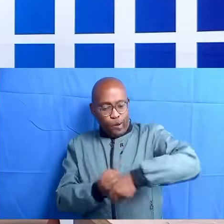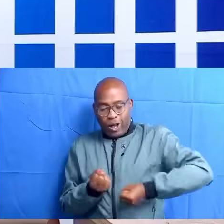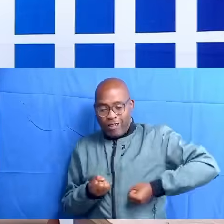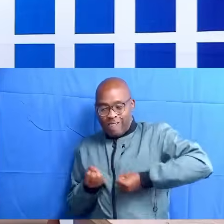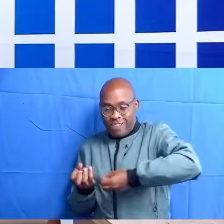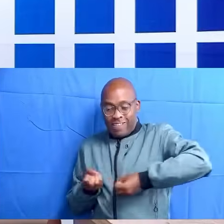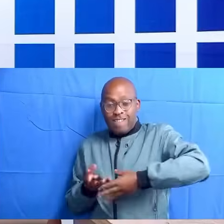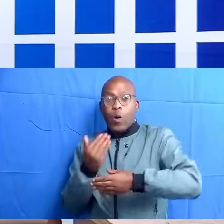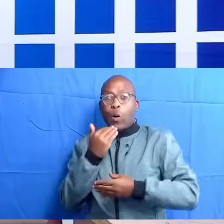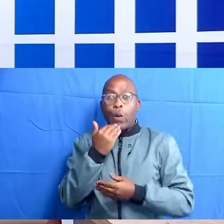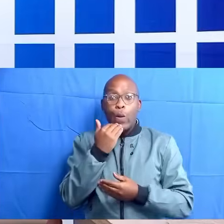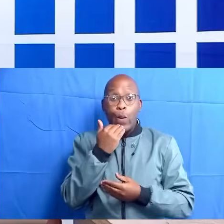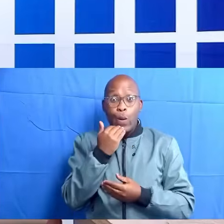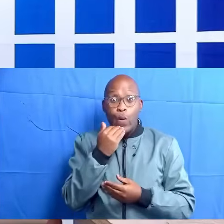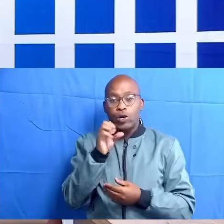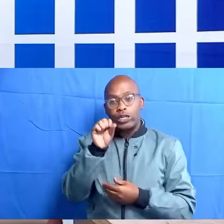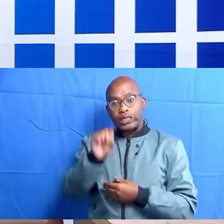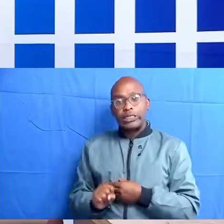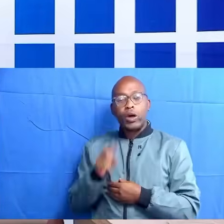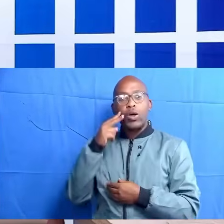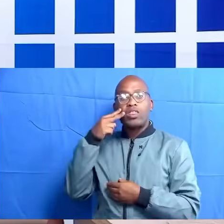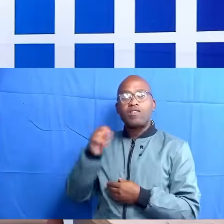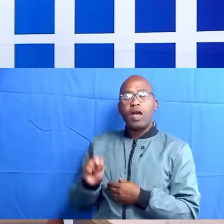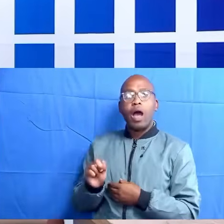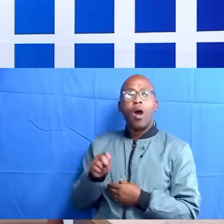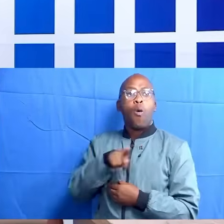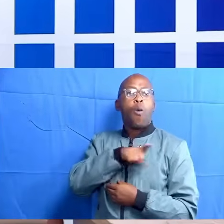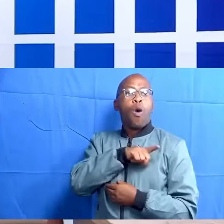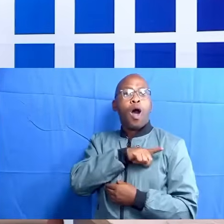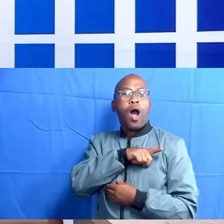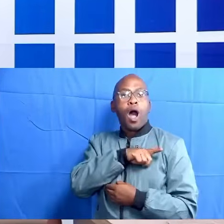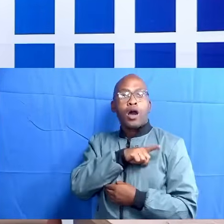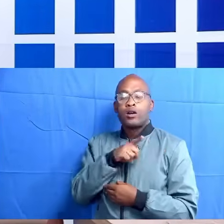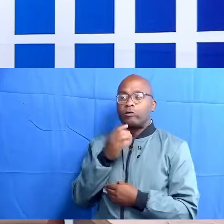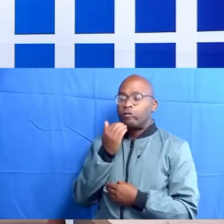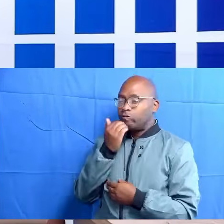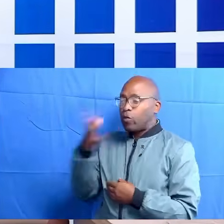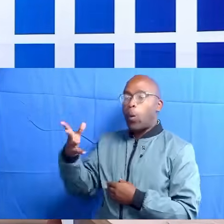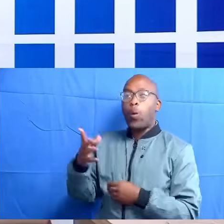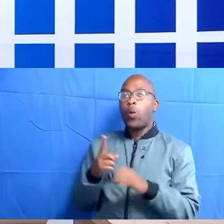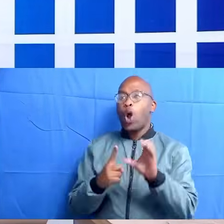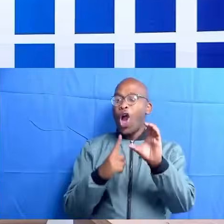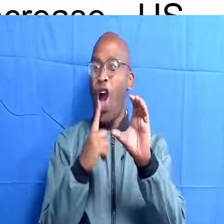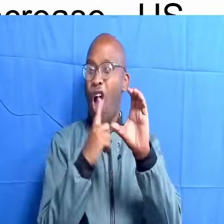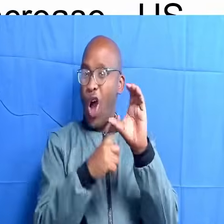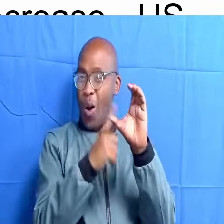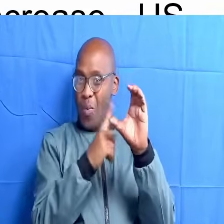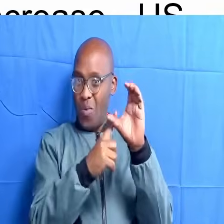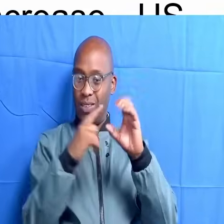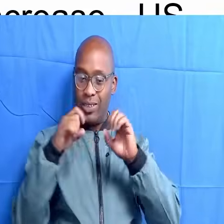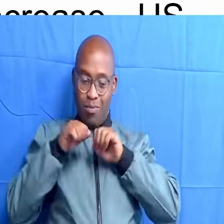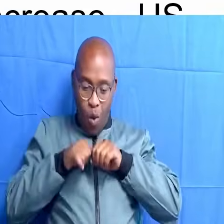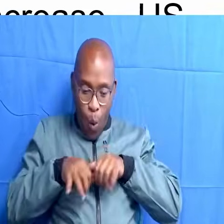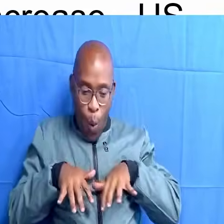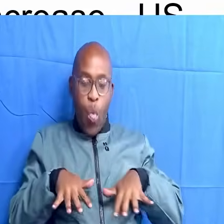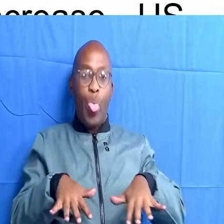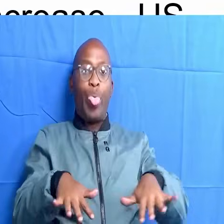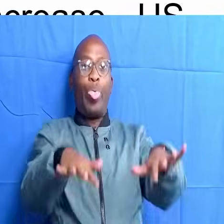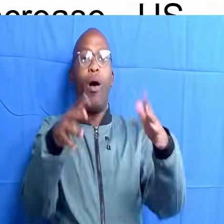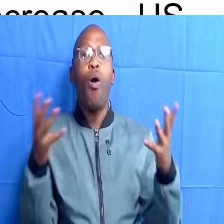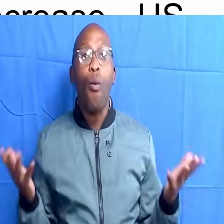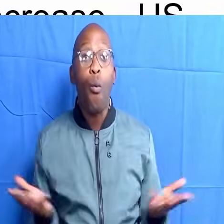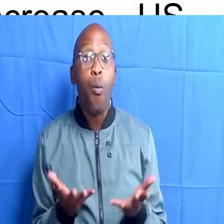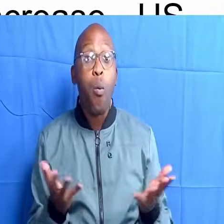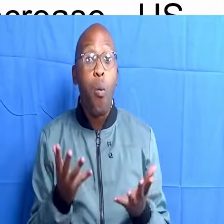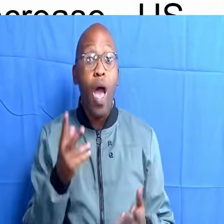they can prevent the spread of communism in Vietnam. So now there was an incident